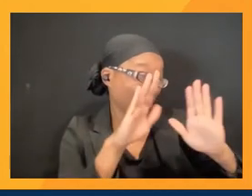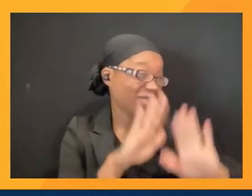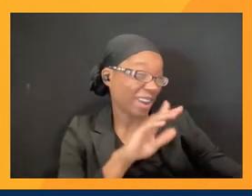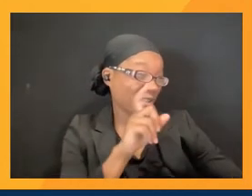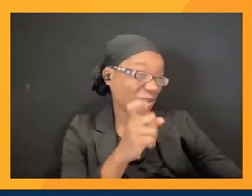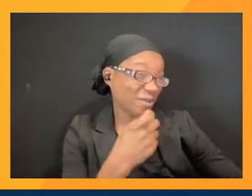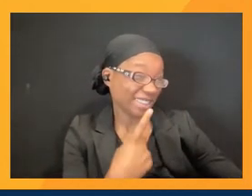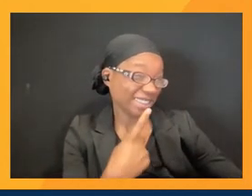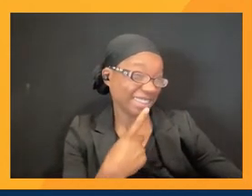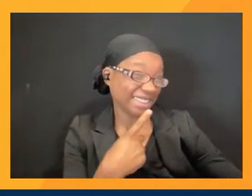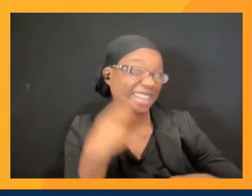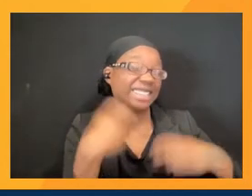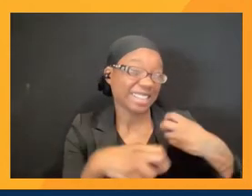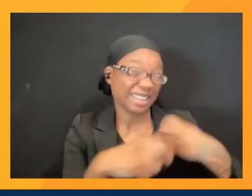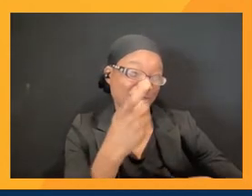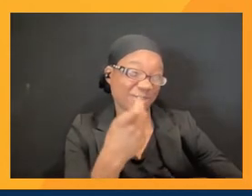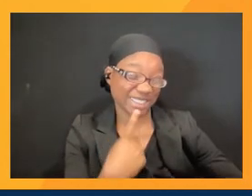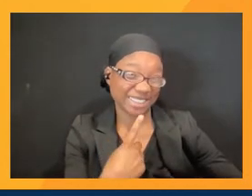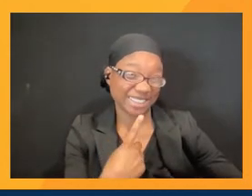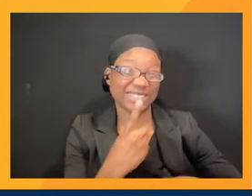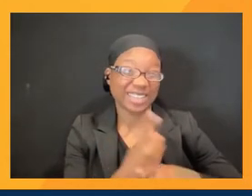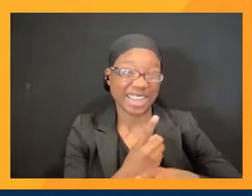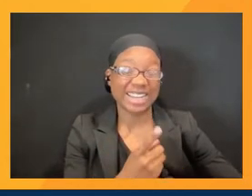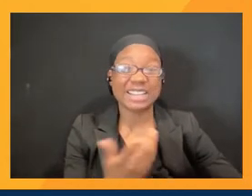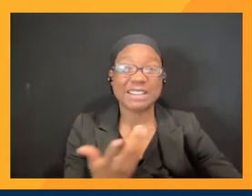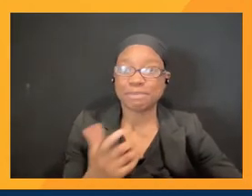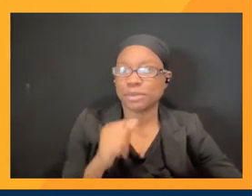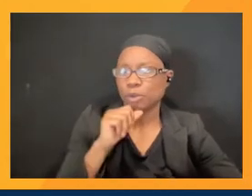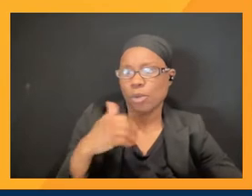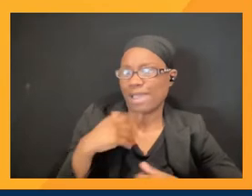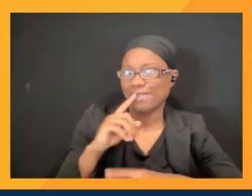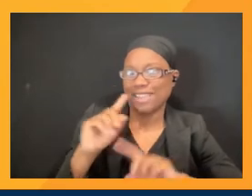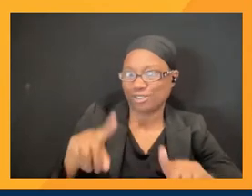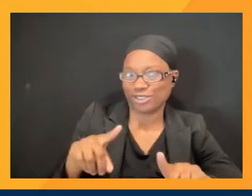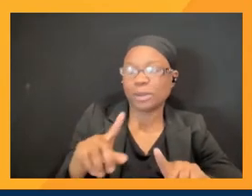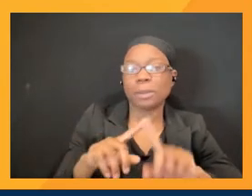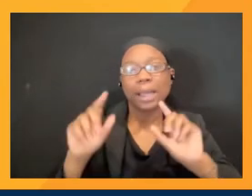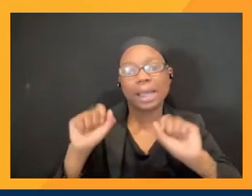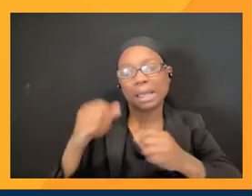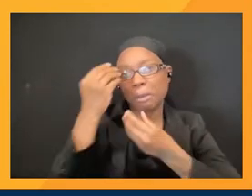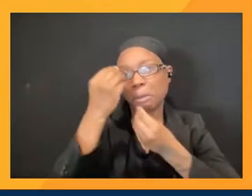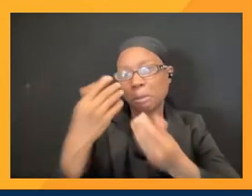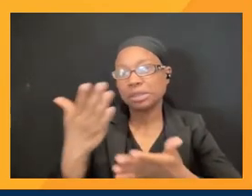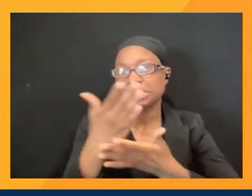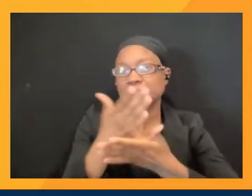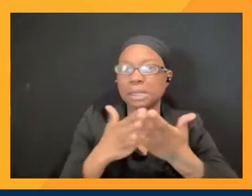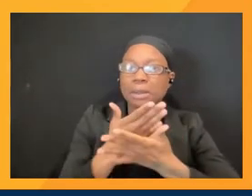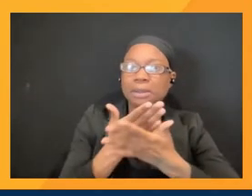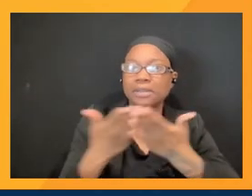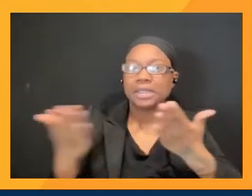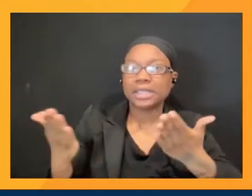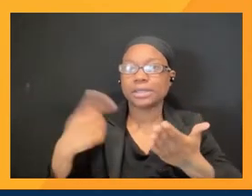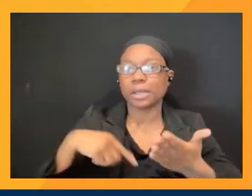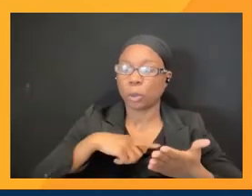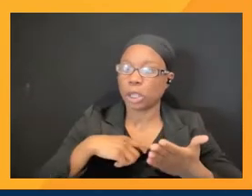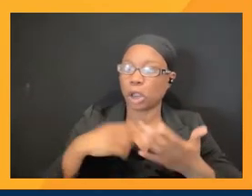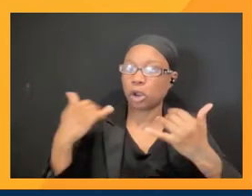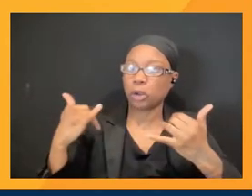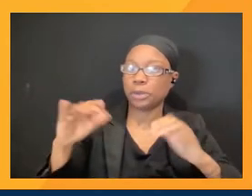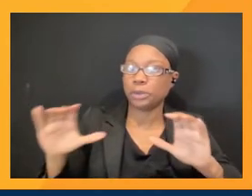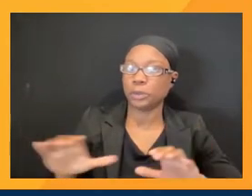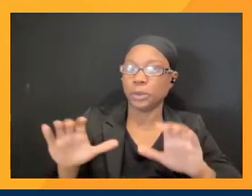already, over 40% of it has been taken up by people who are 50 and older, and a surprising number